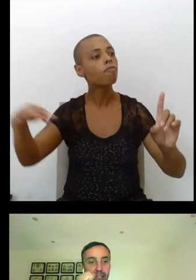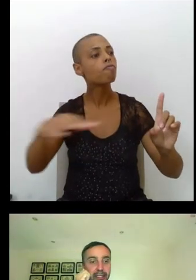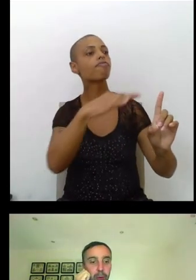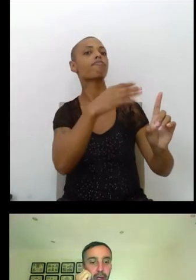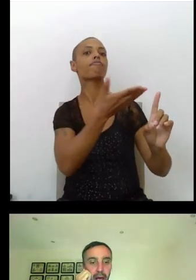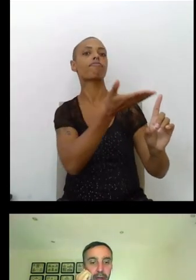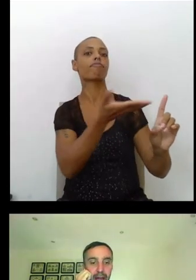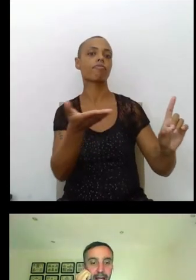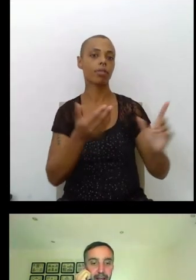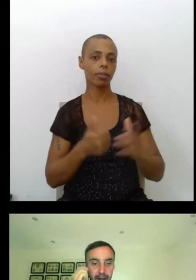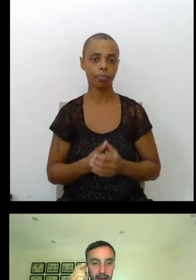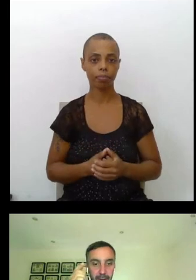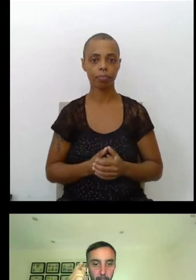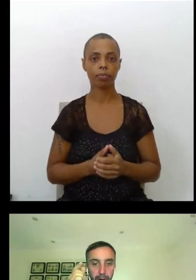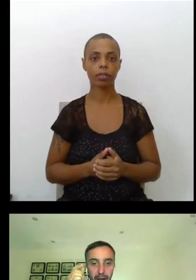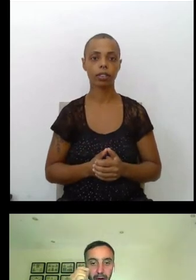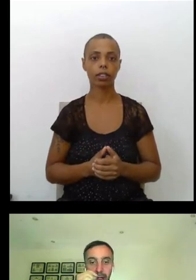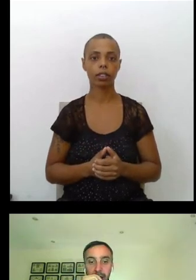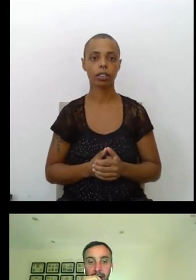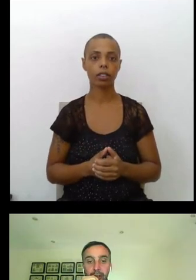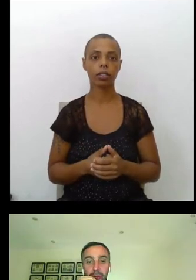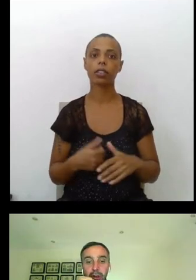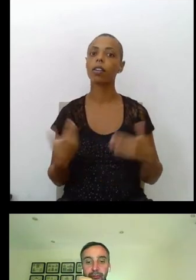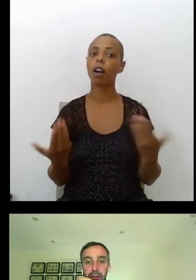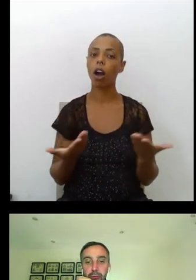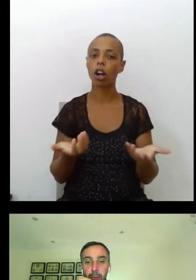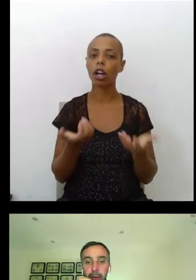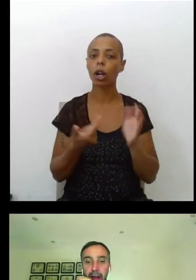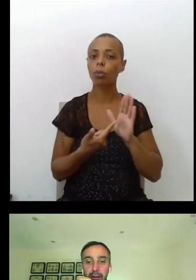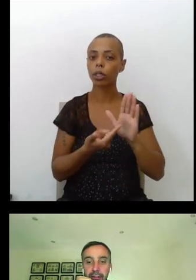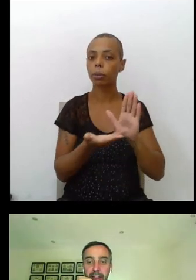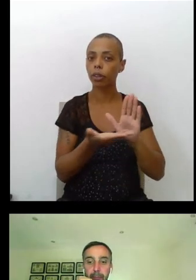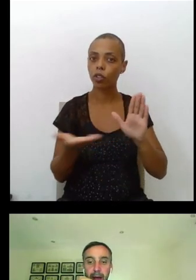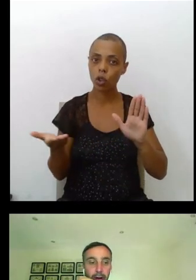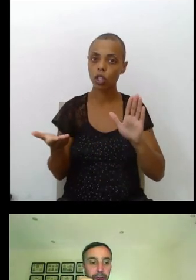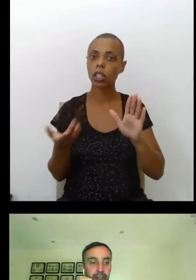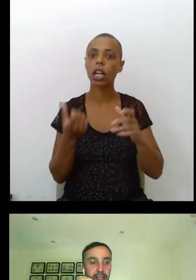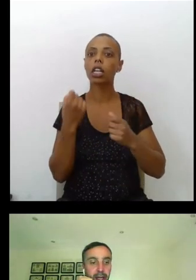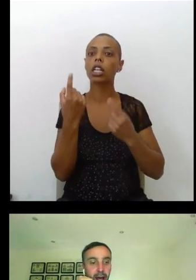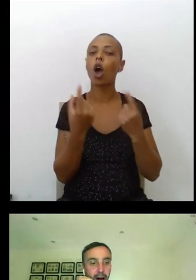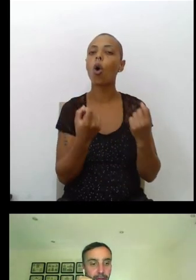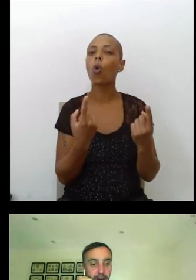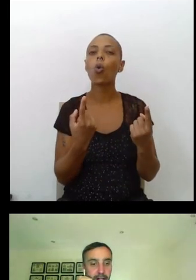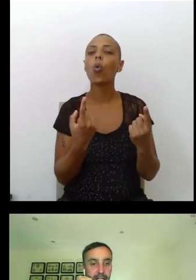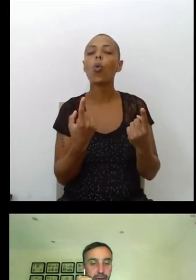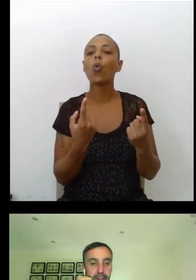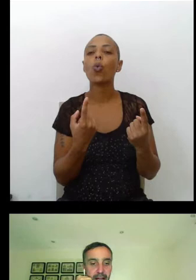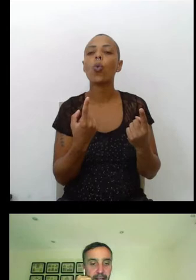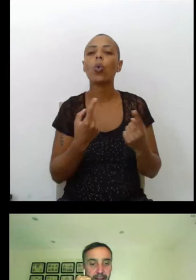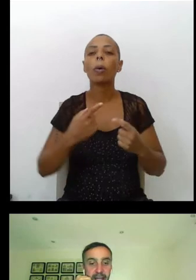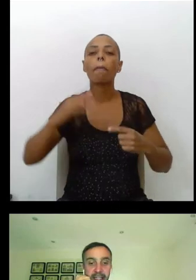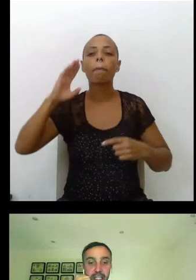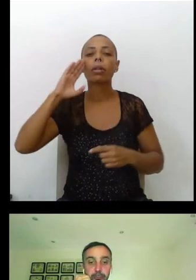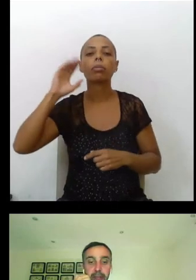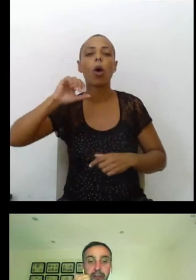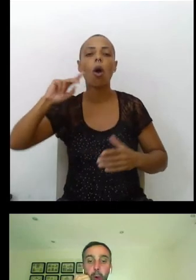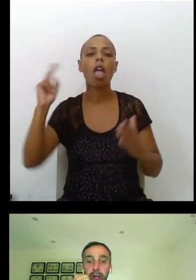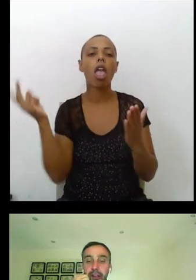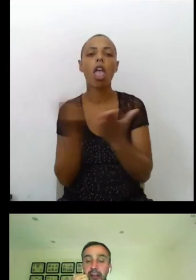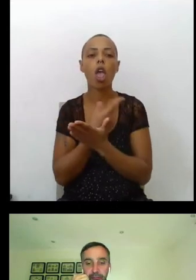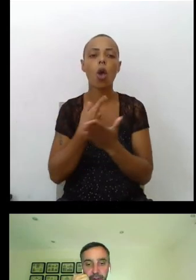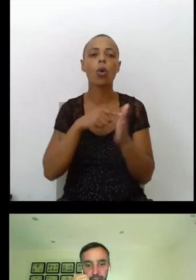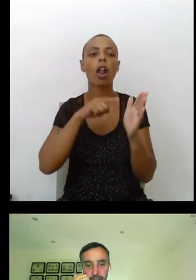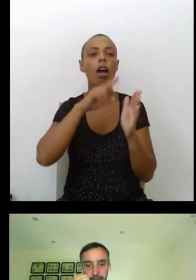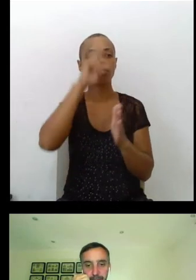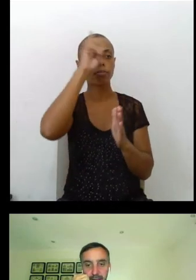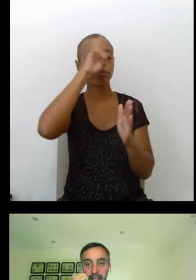in the sequel I would like to point out to you a few more blunders in the biography of architectural studies that should